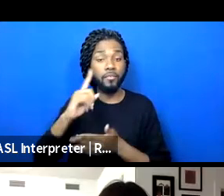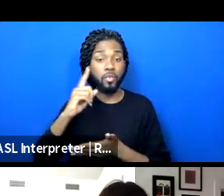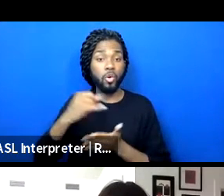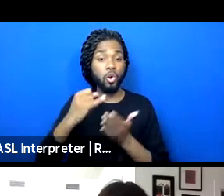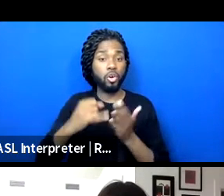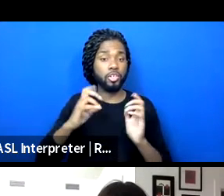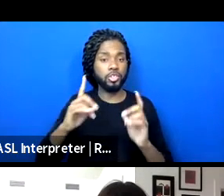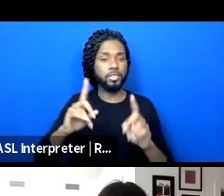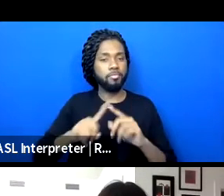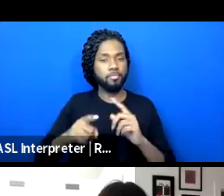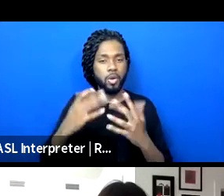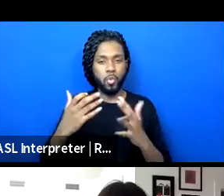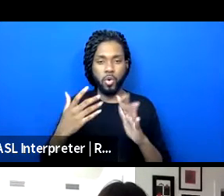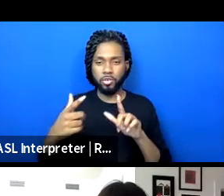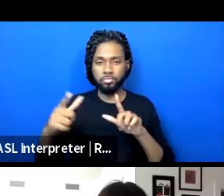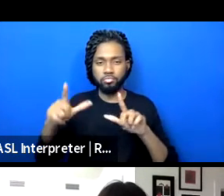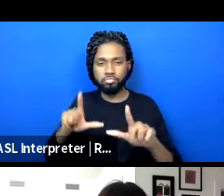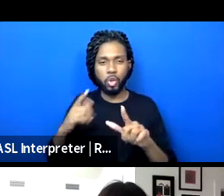far different way.